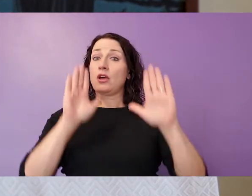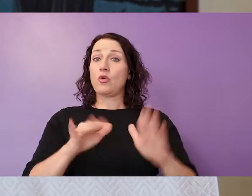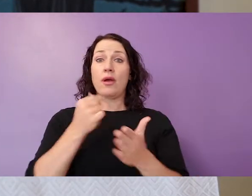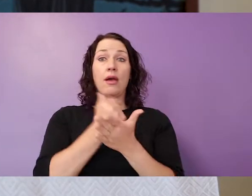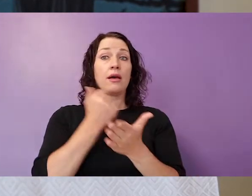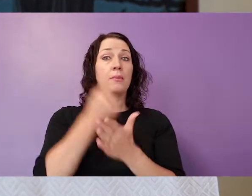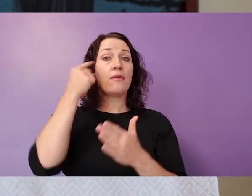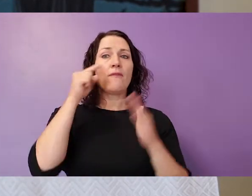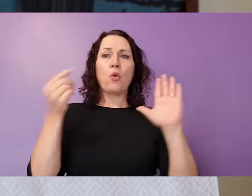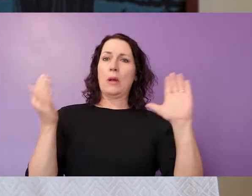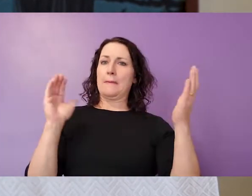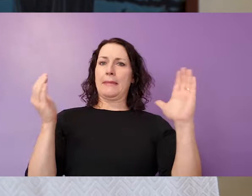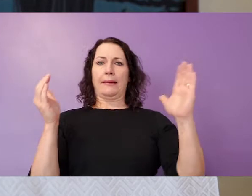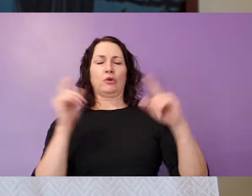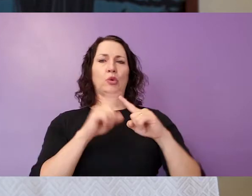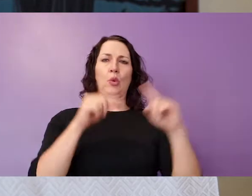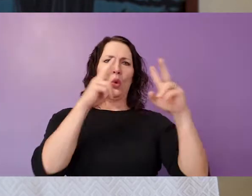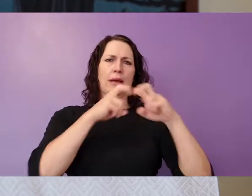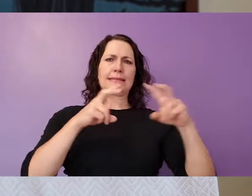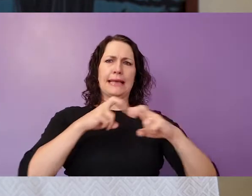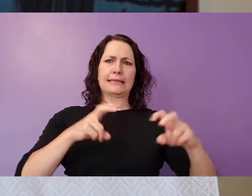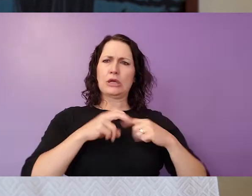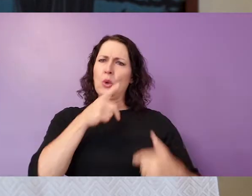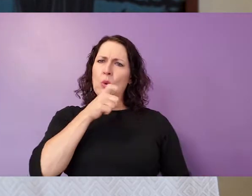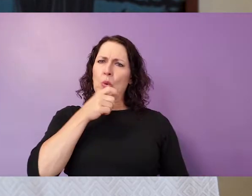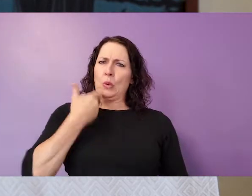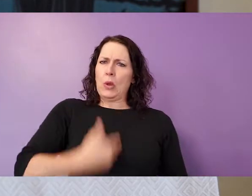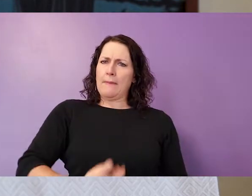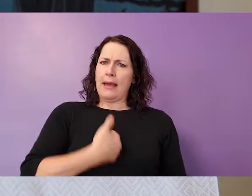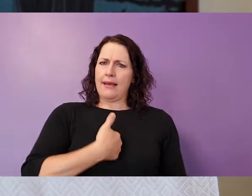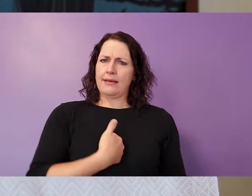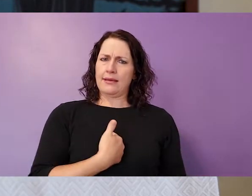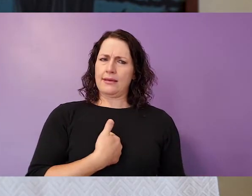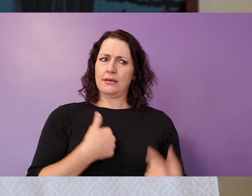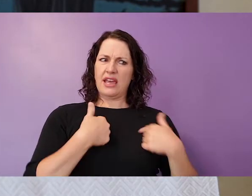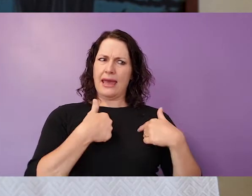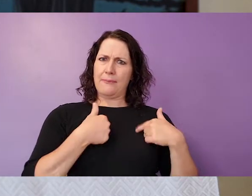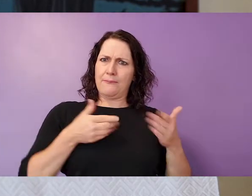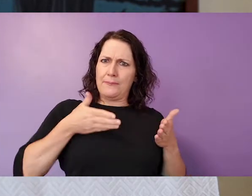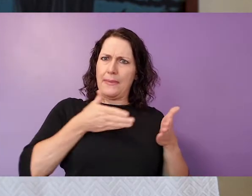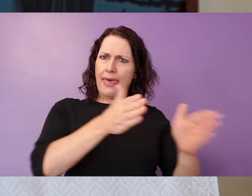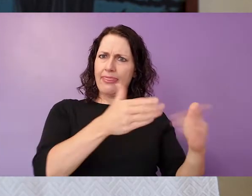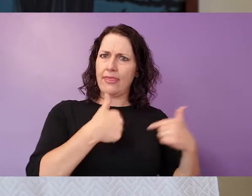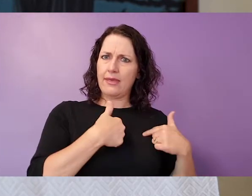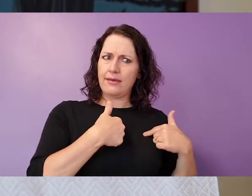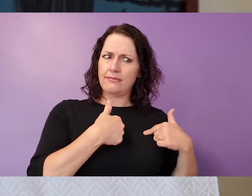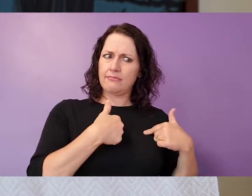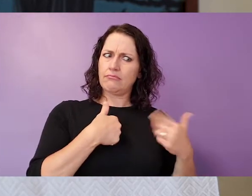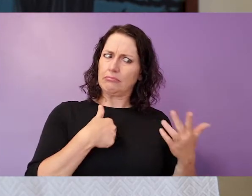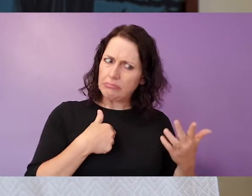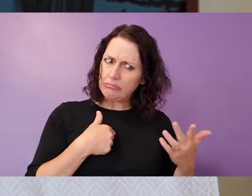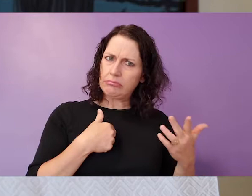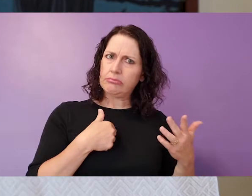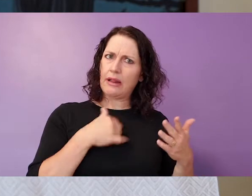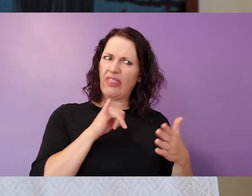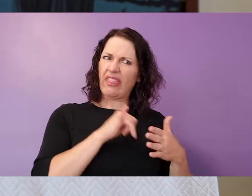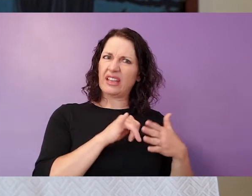for comparing or assessing. Who are you? Are you the path that gets